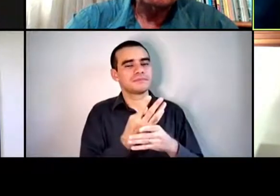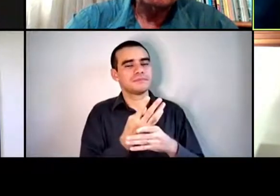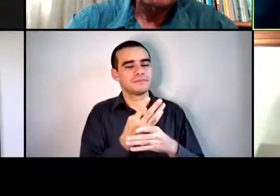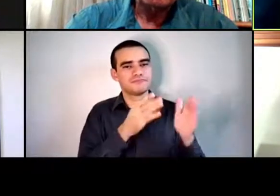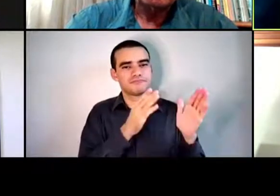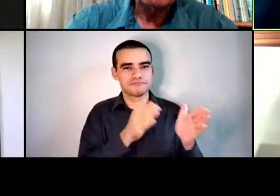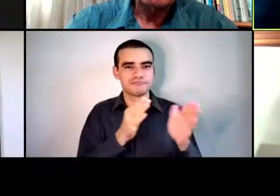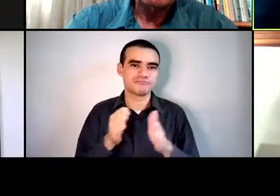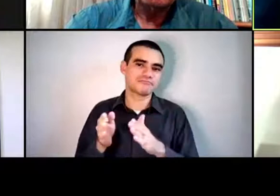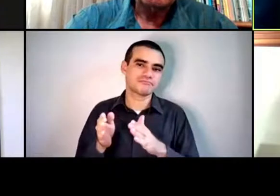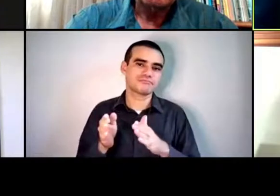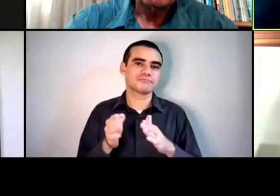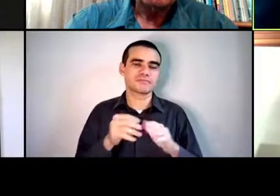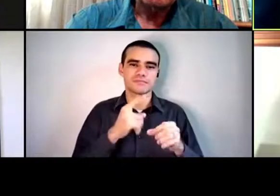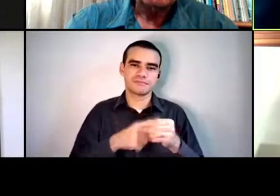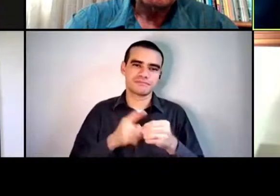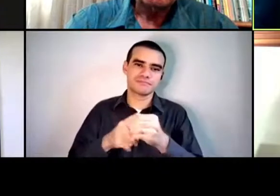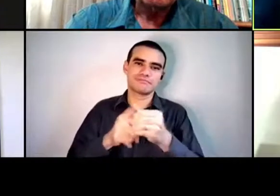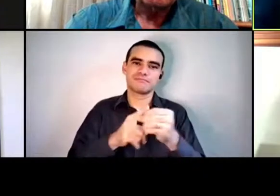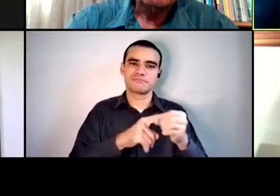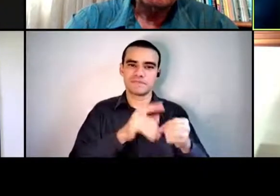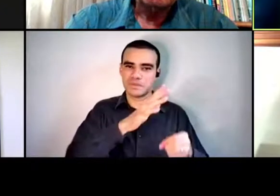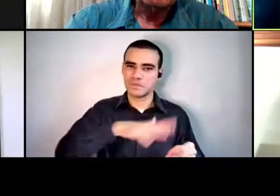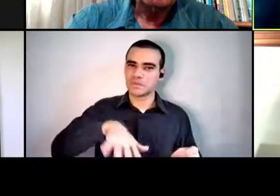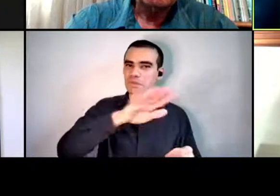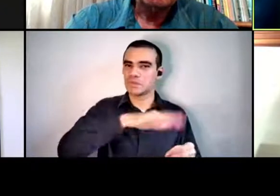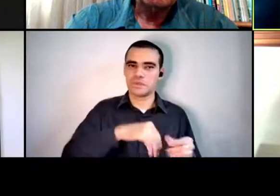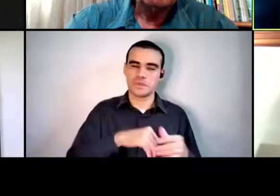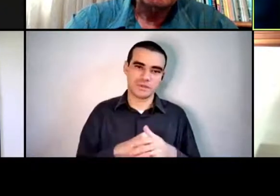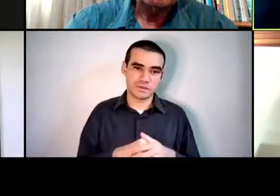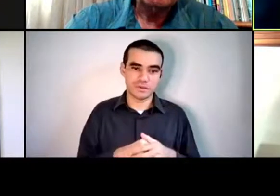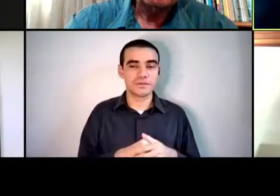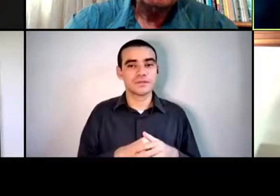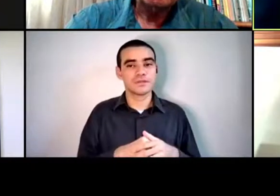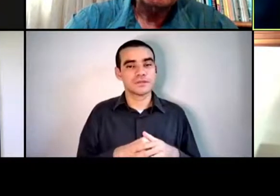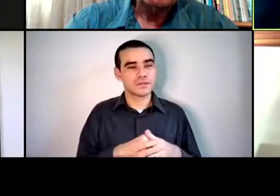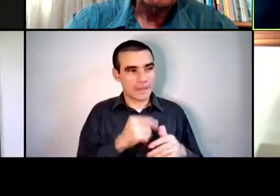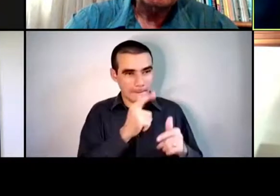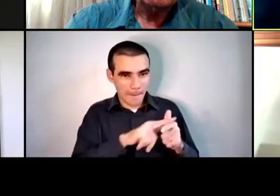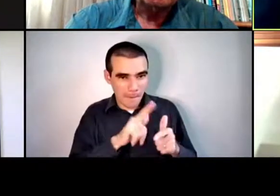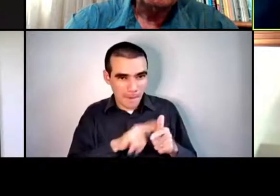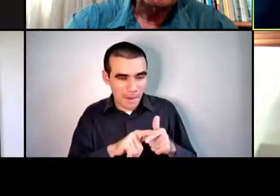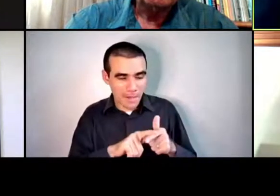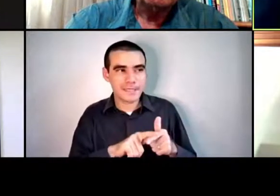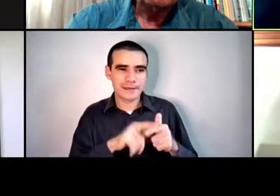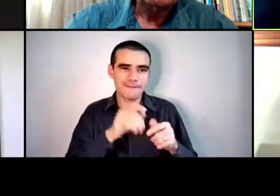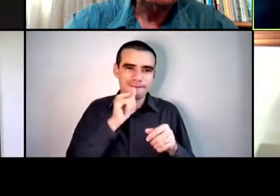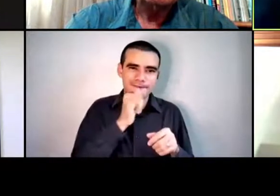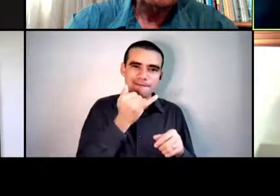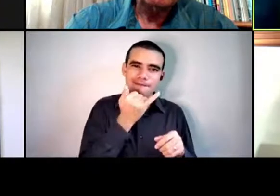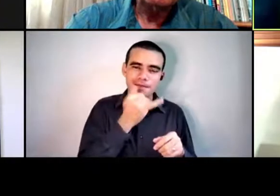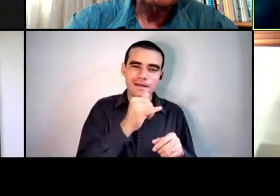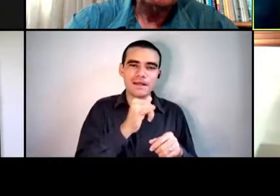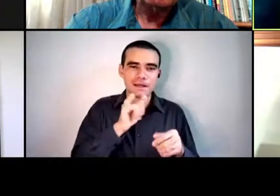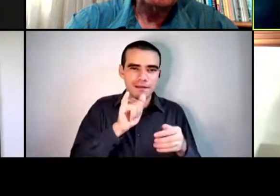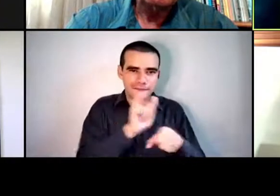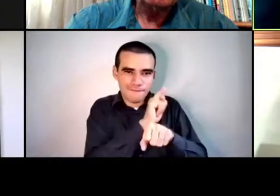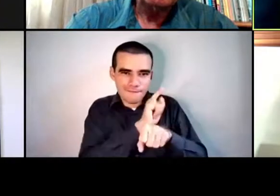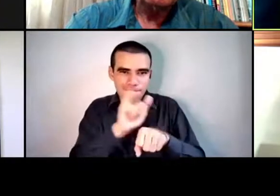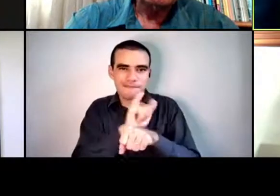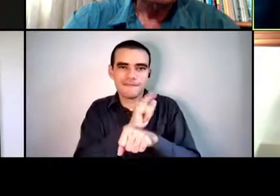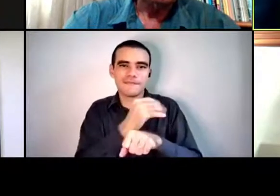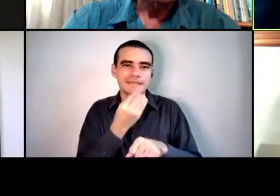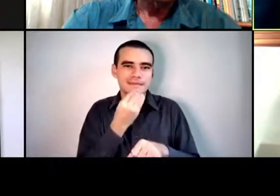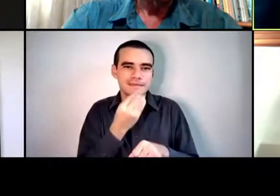from ministry to intermediate this formation process in the interior of the state. We found an opportunity